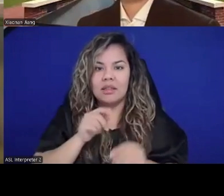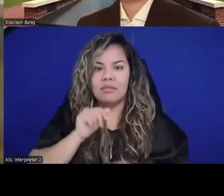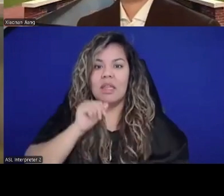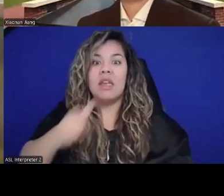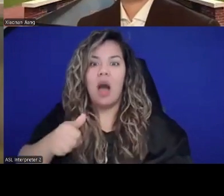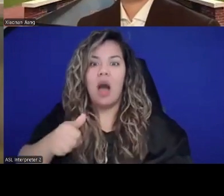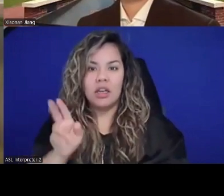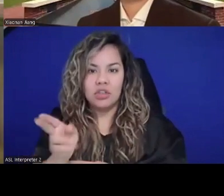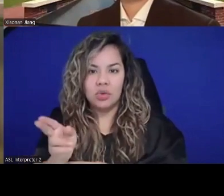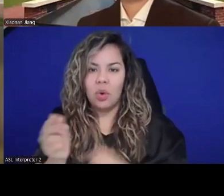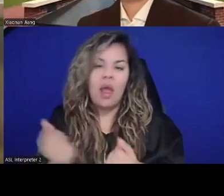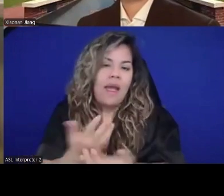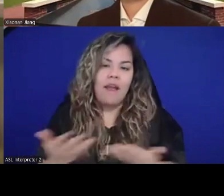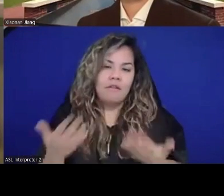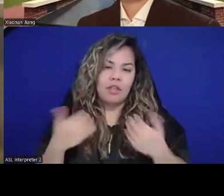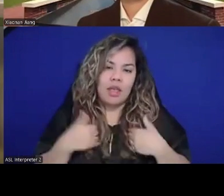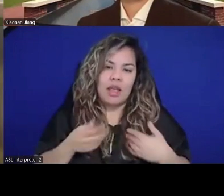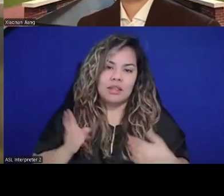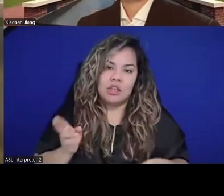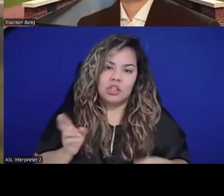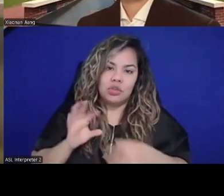What it means to